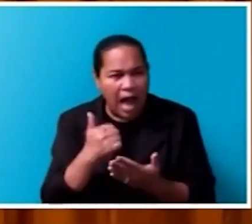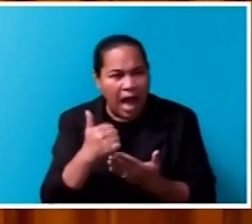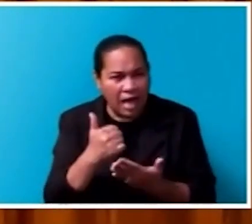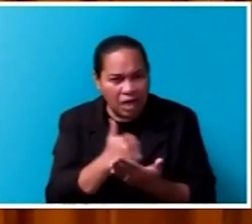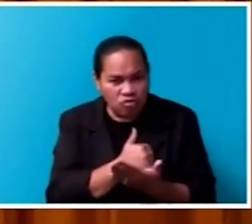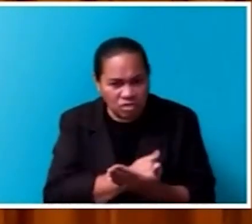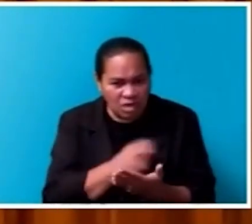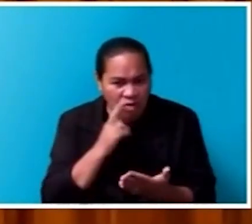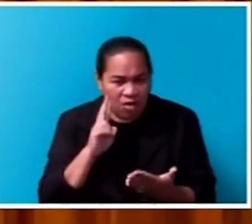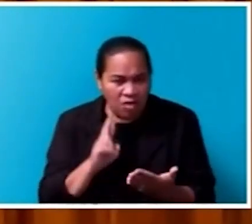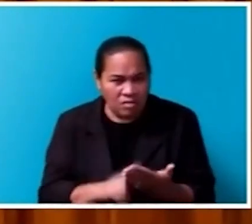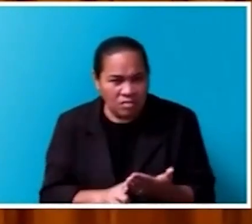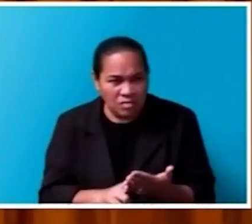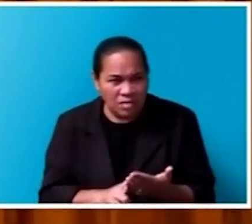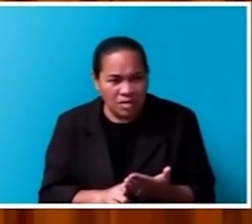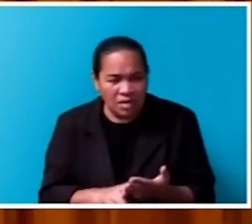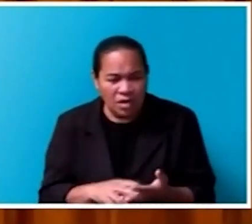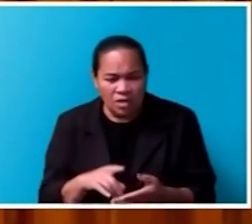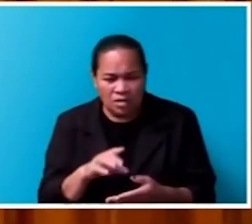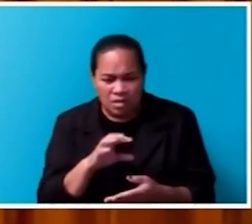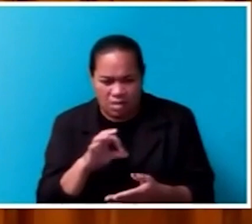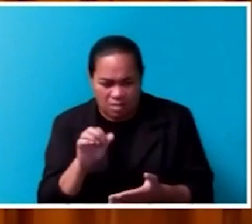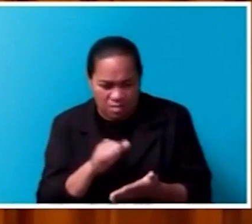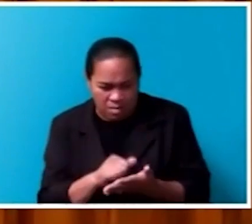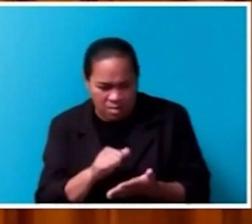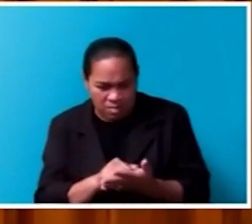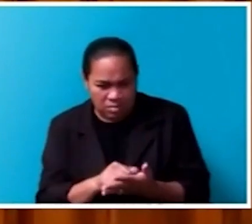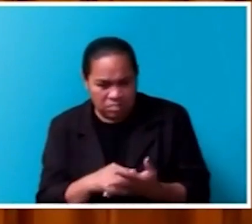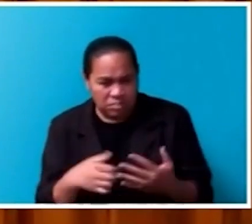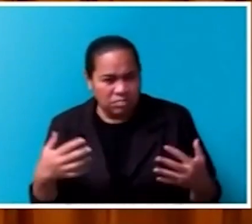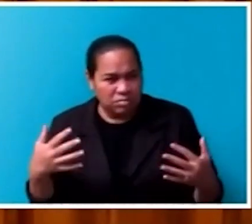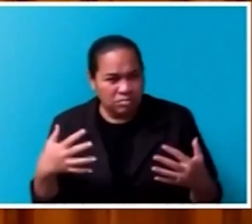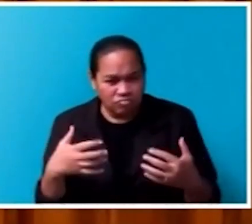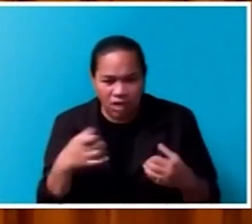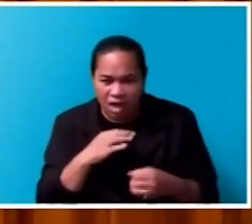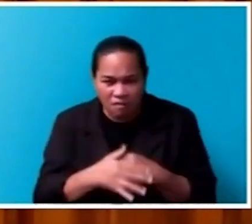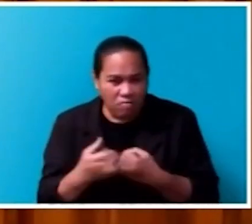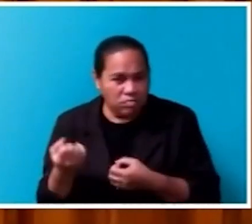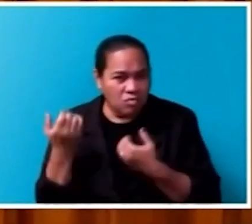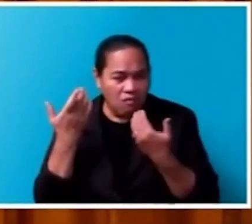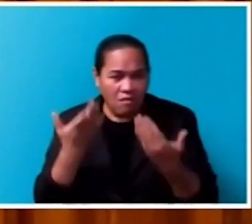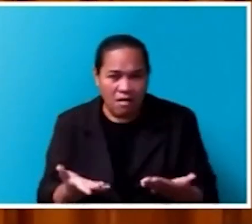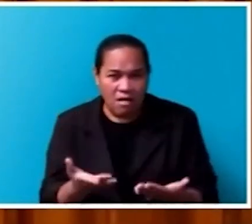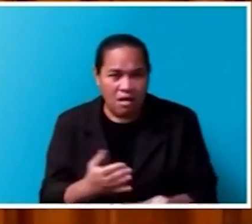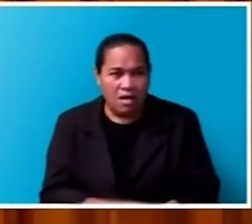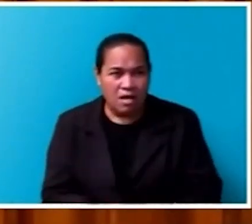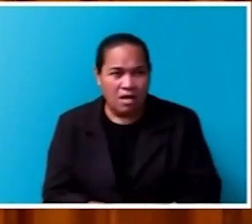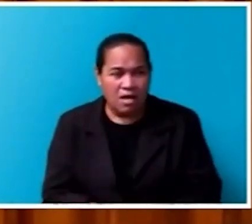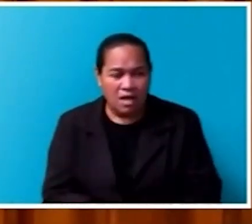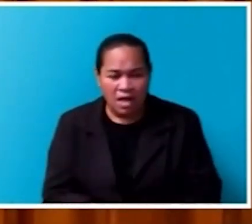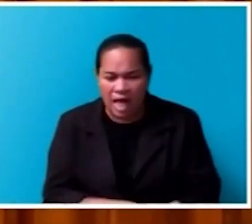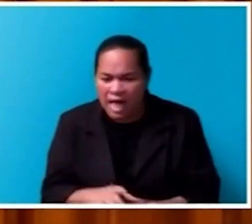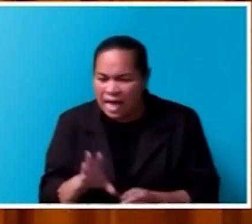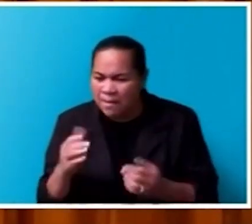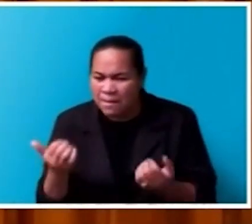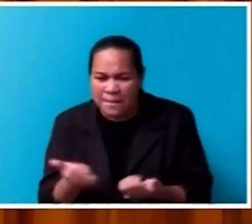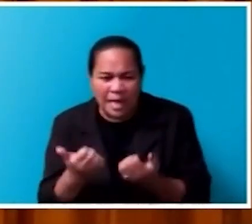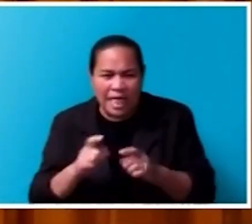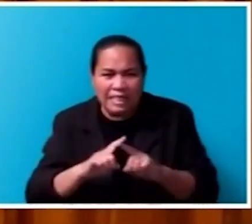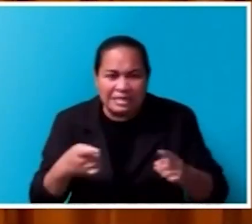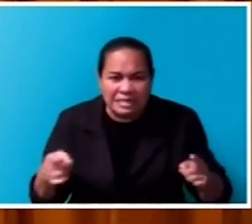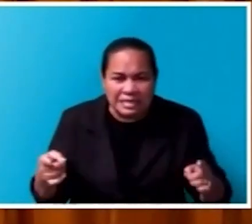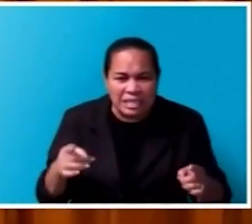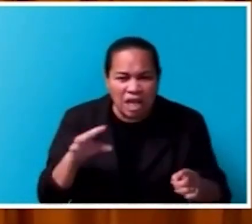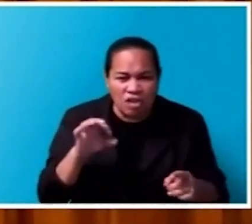maintained, sufficient and appropriate evidence could not be provided, these properties were not